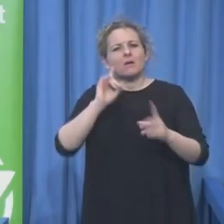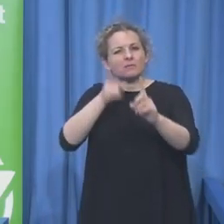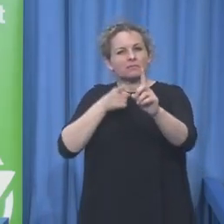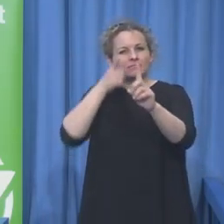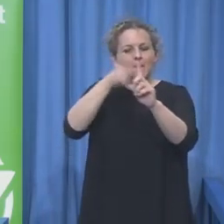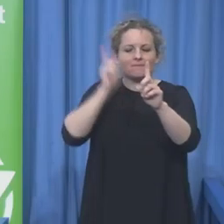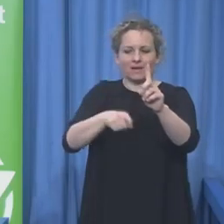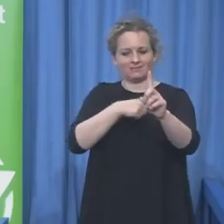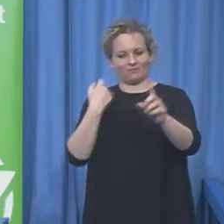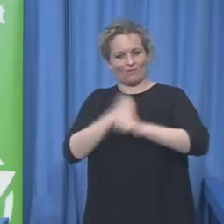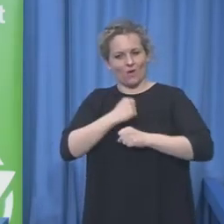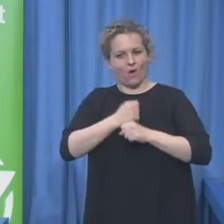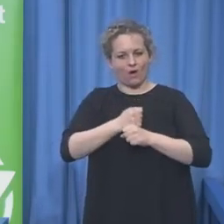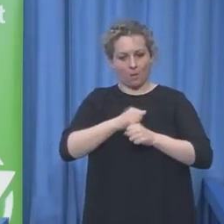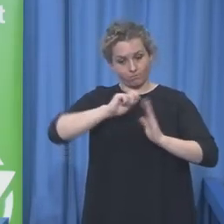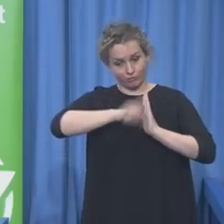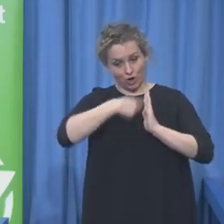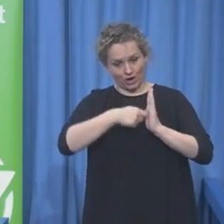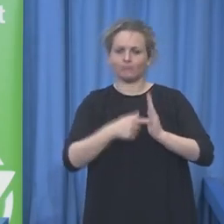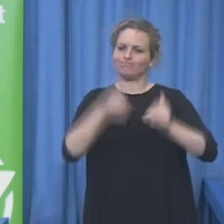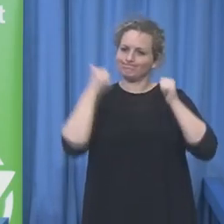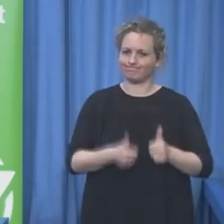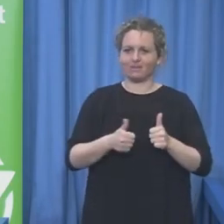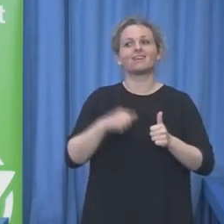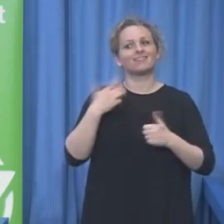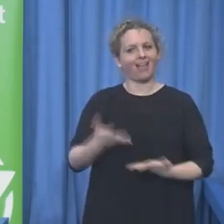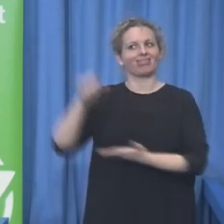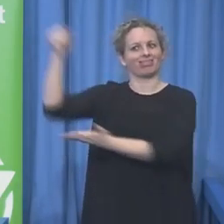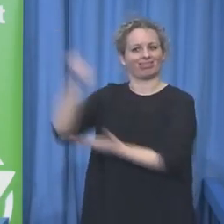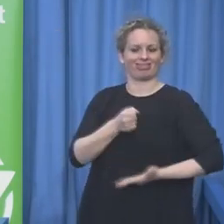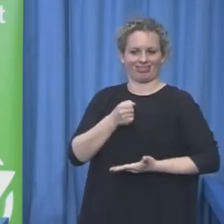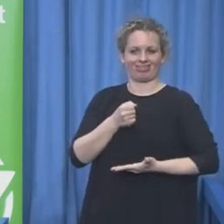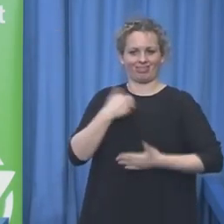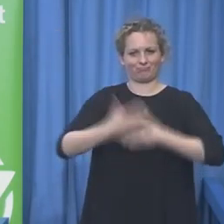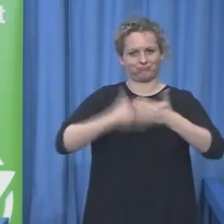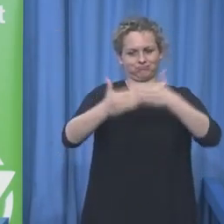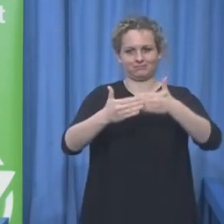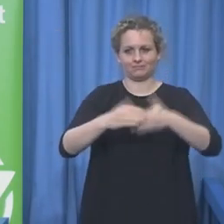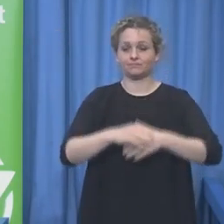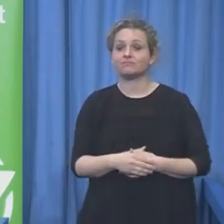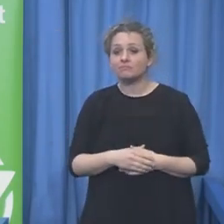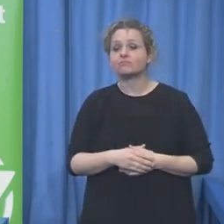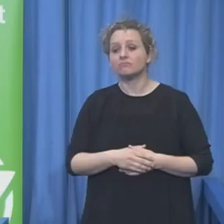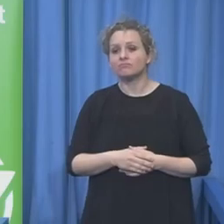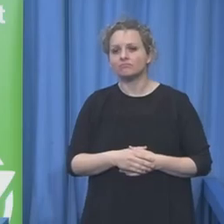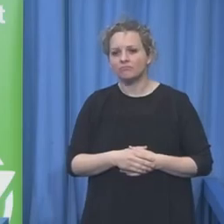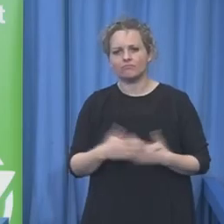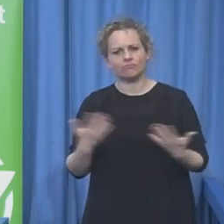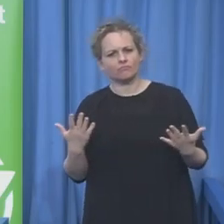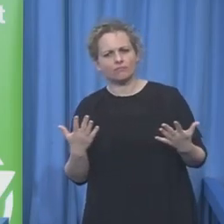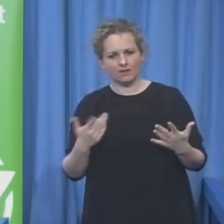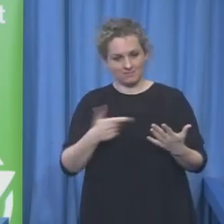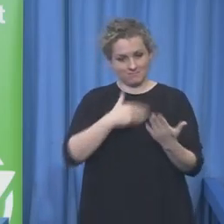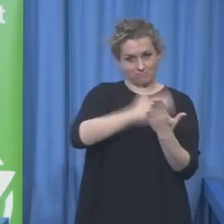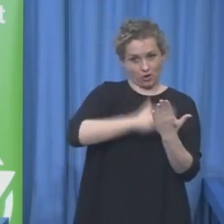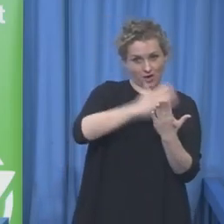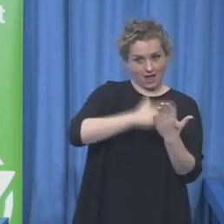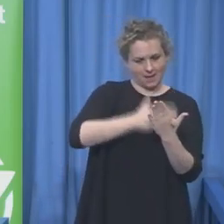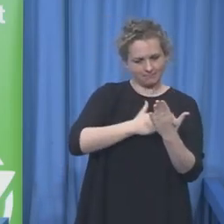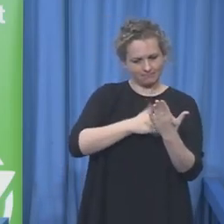really guided the funding, blended funding, so that it ensured that it would support community-based employment and not